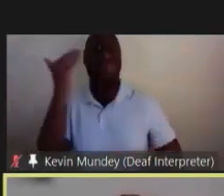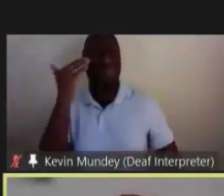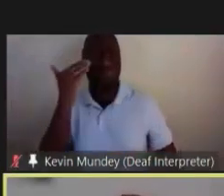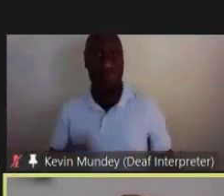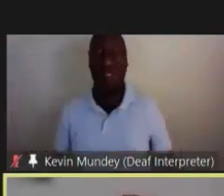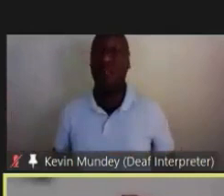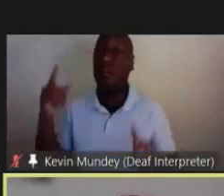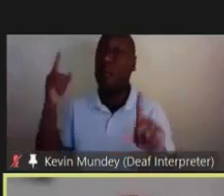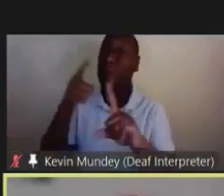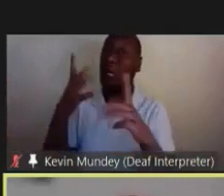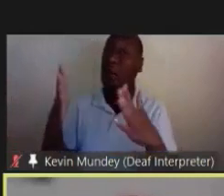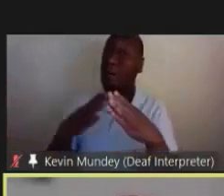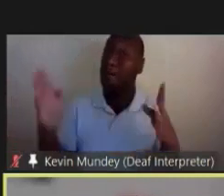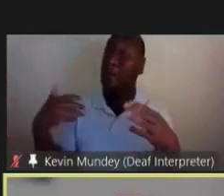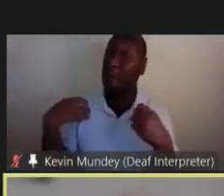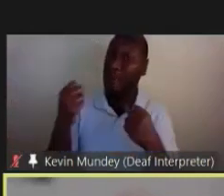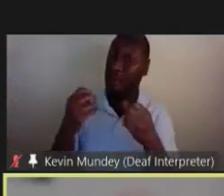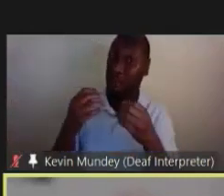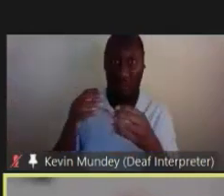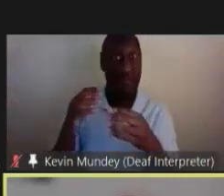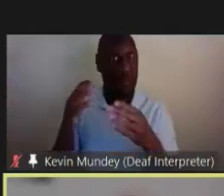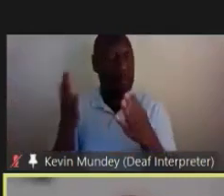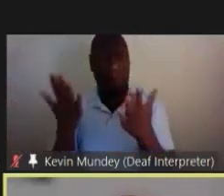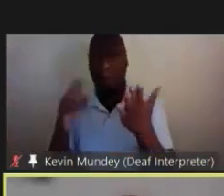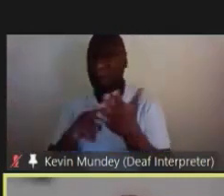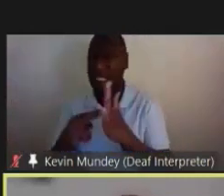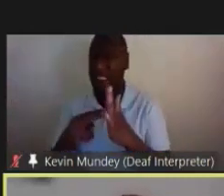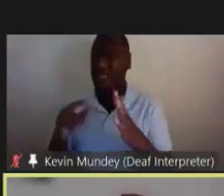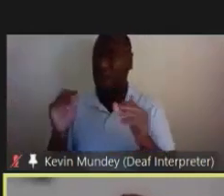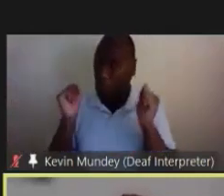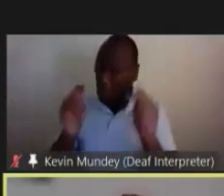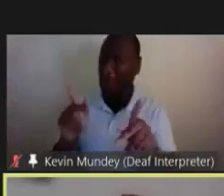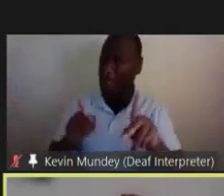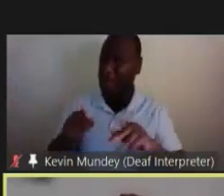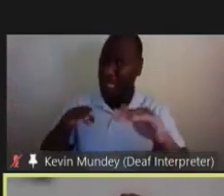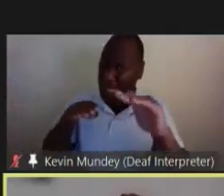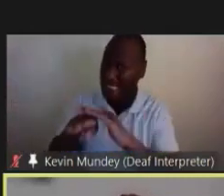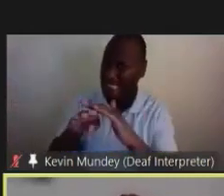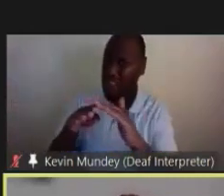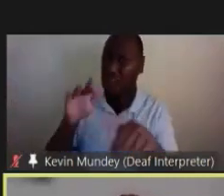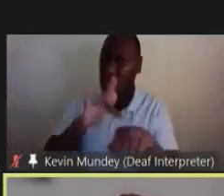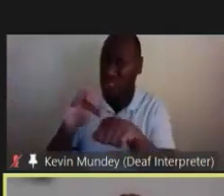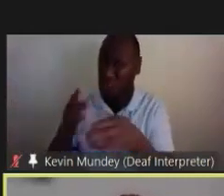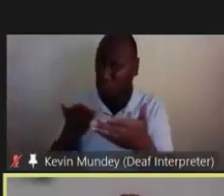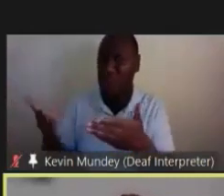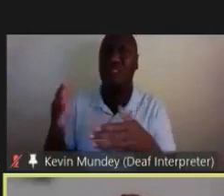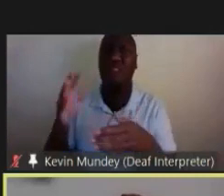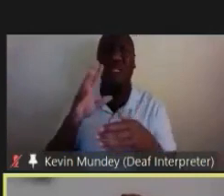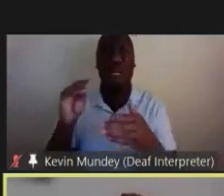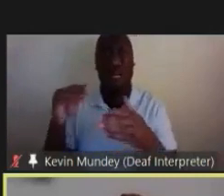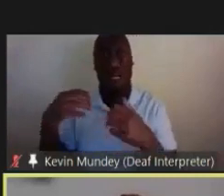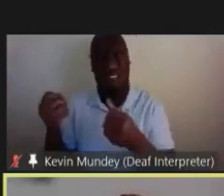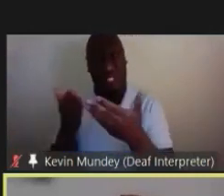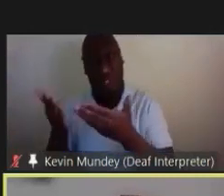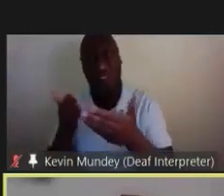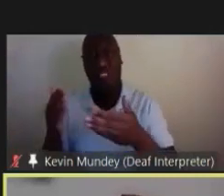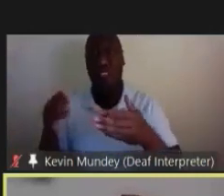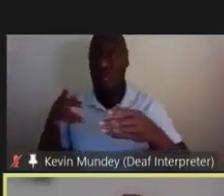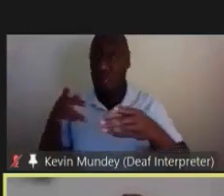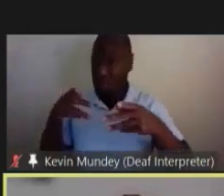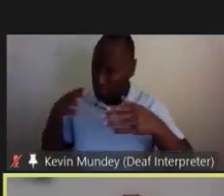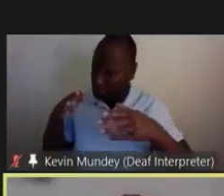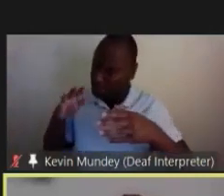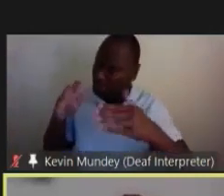health equity, which means that all people have access to resources and services to help them achieve their full health